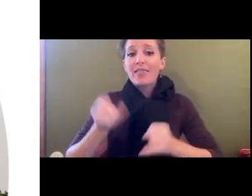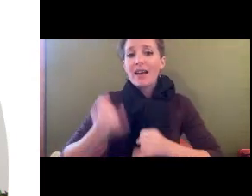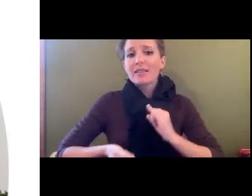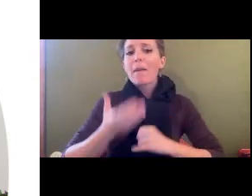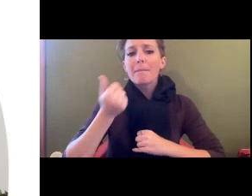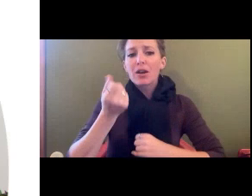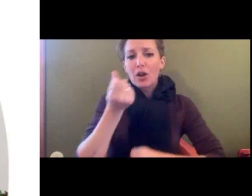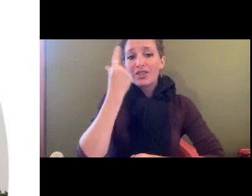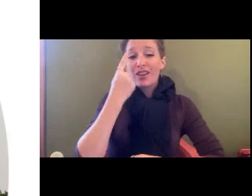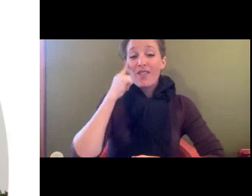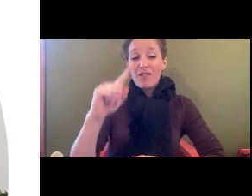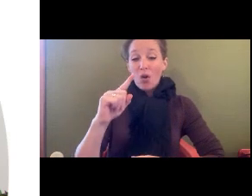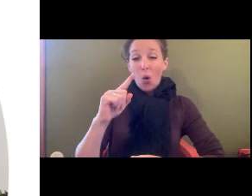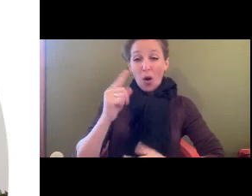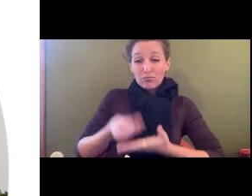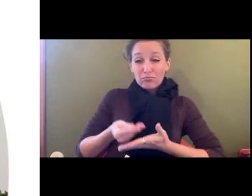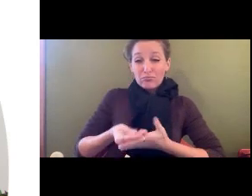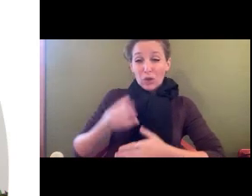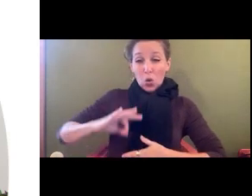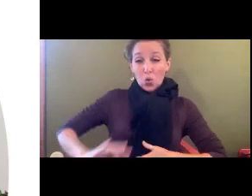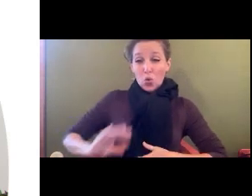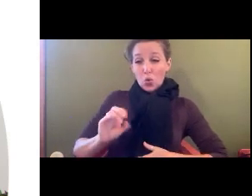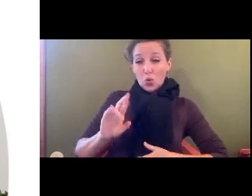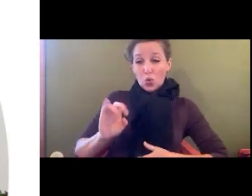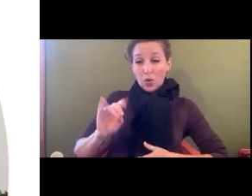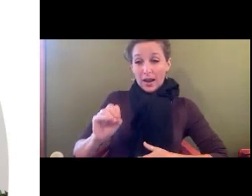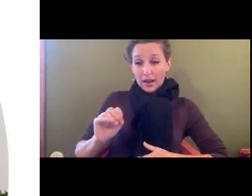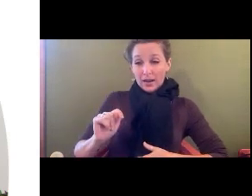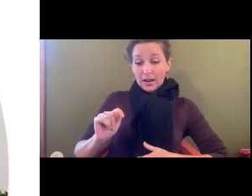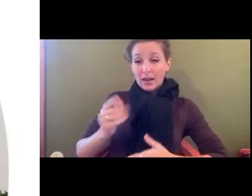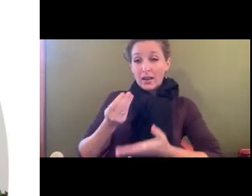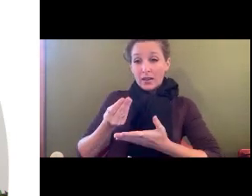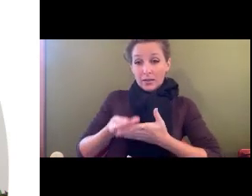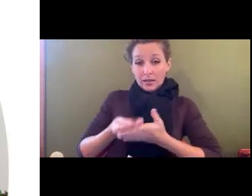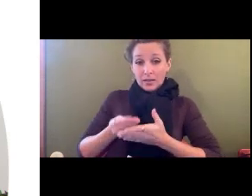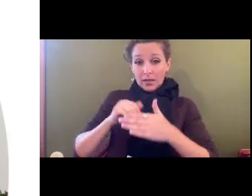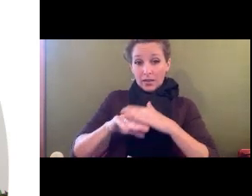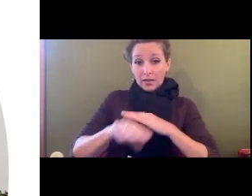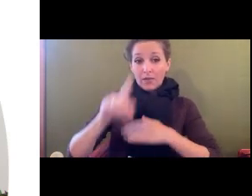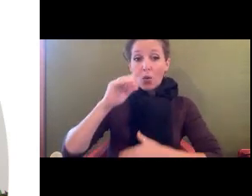to credit and how we can help increase that access to credit markets.